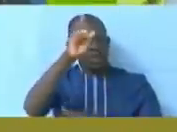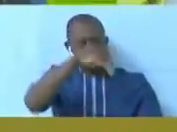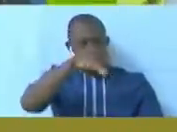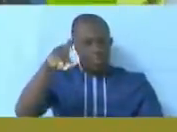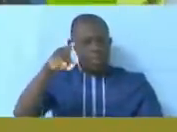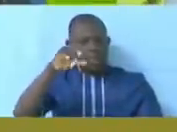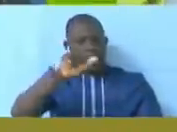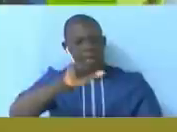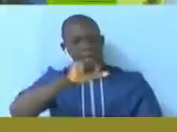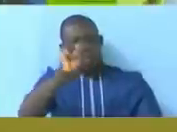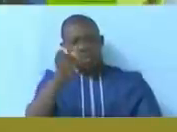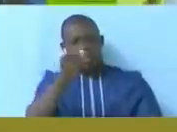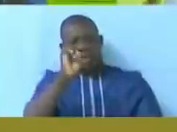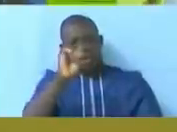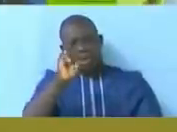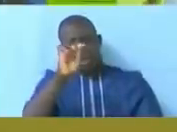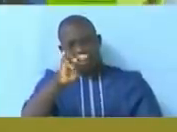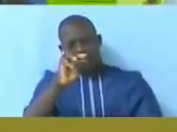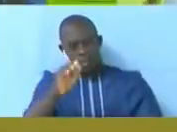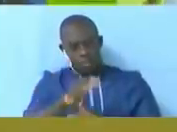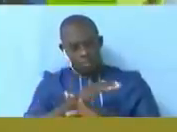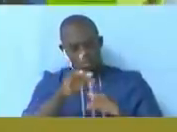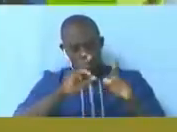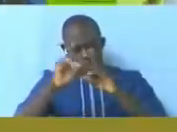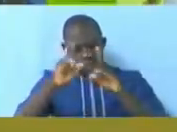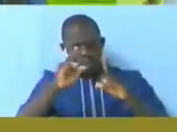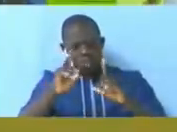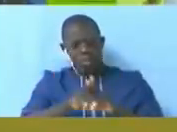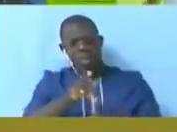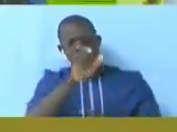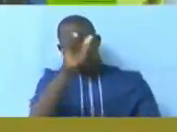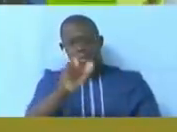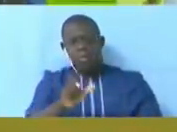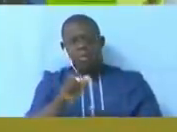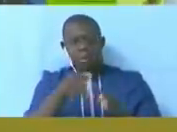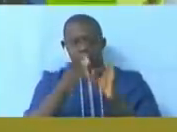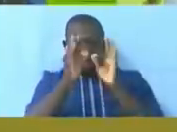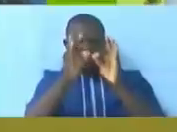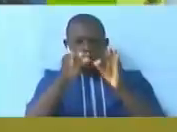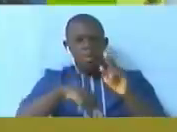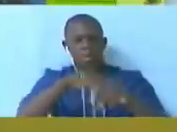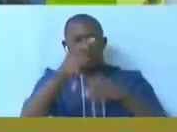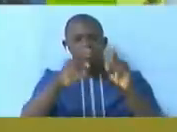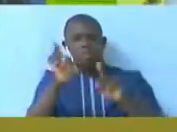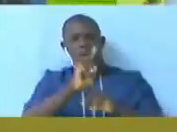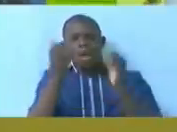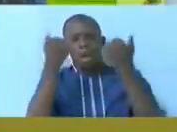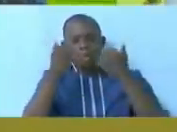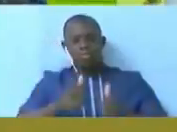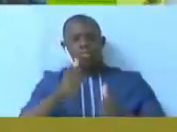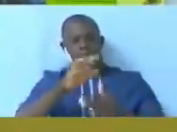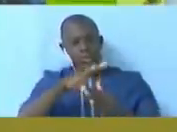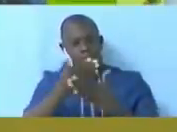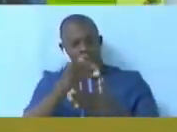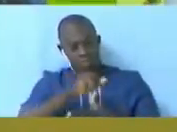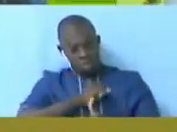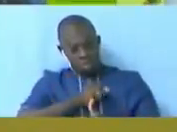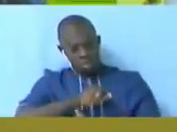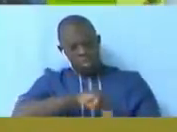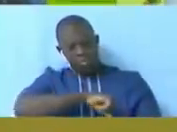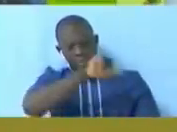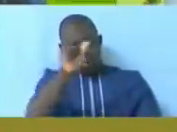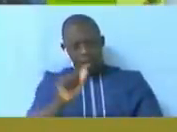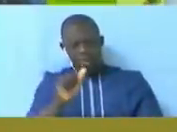DPP Ajim be kachaka. Then he told me the scenario, what happened between himself and Abdoulaye Kujabi.